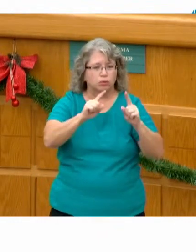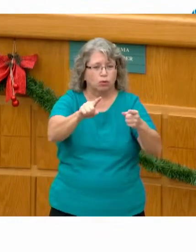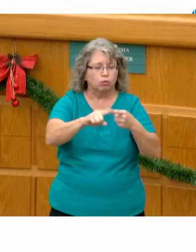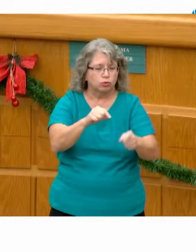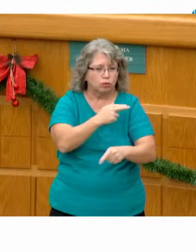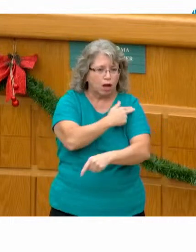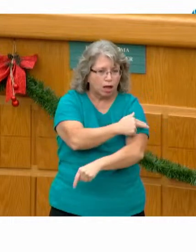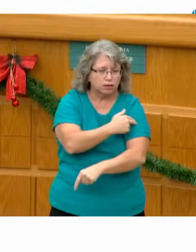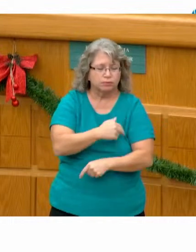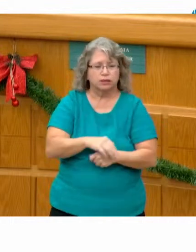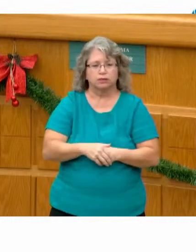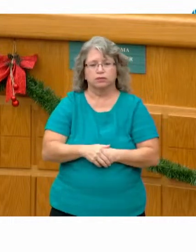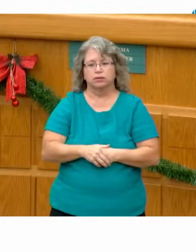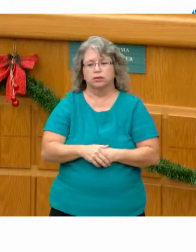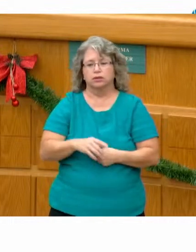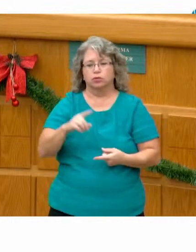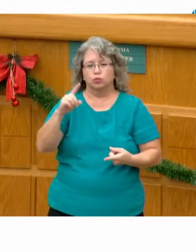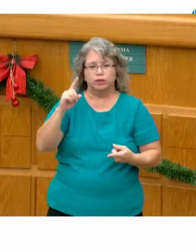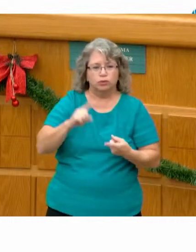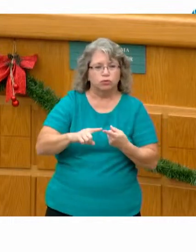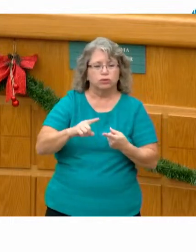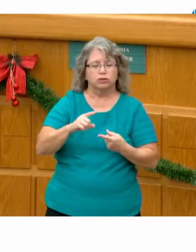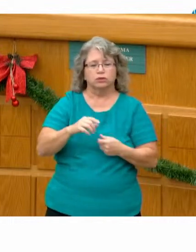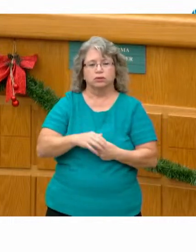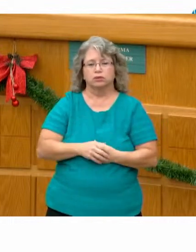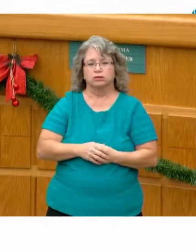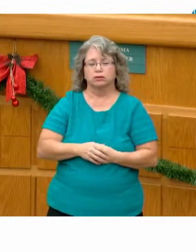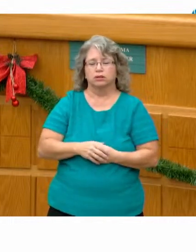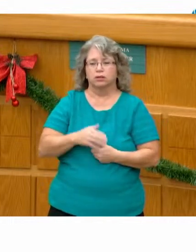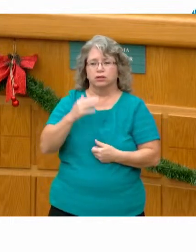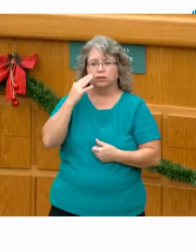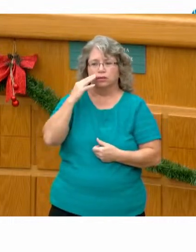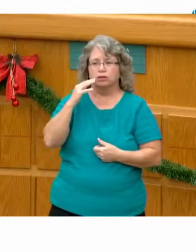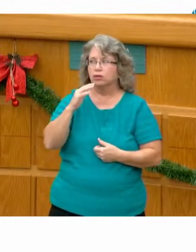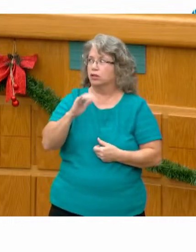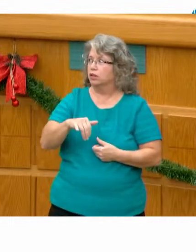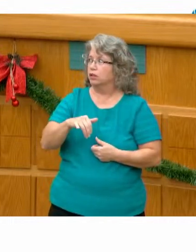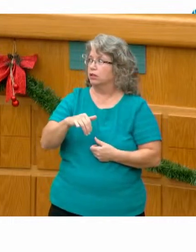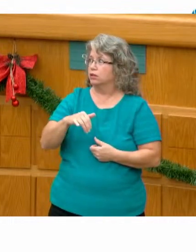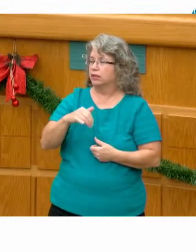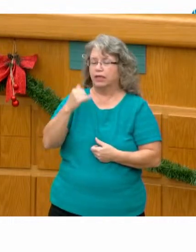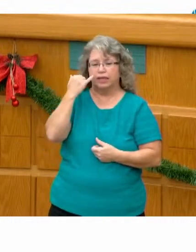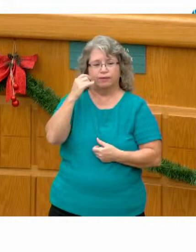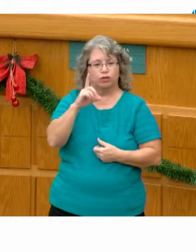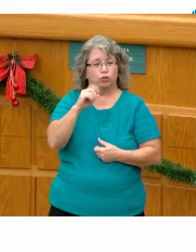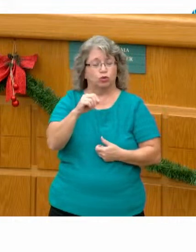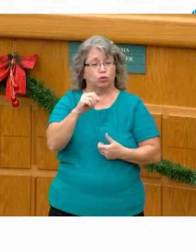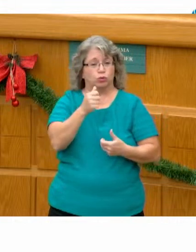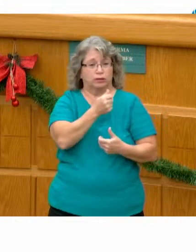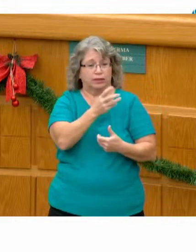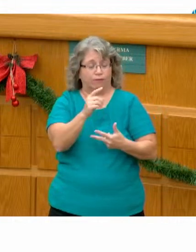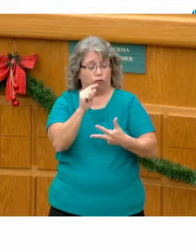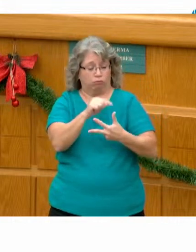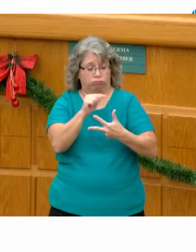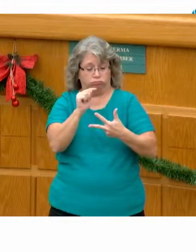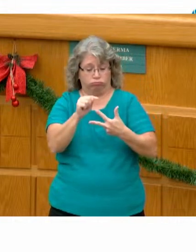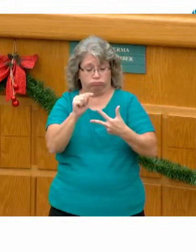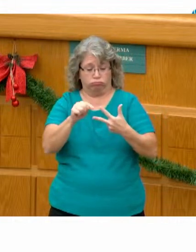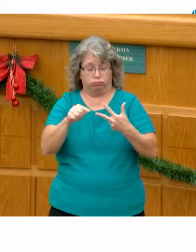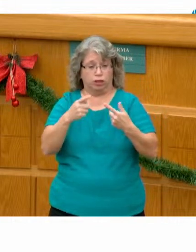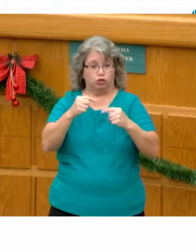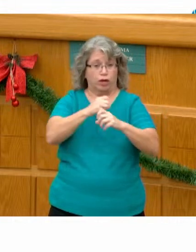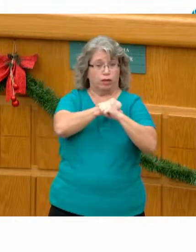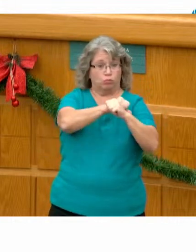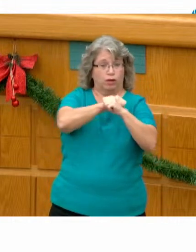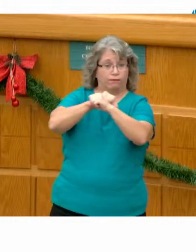So this is that Swiss cheese model. If you're doing these multiple different interventions to try to prevent yourself from